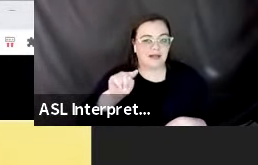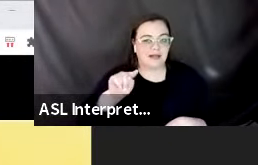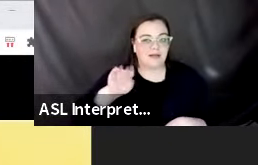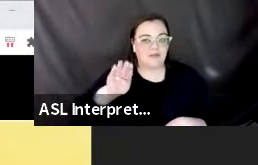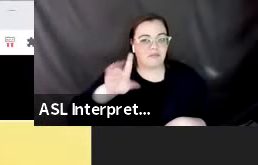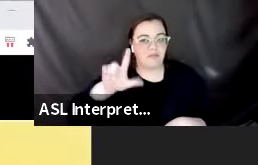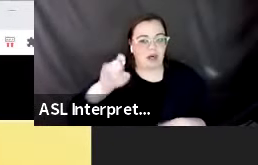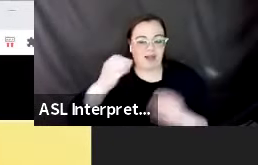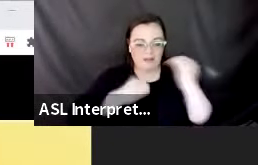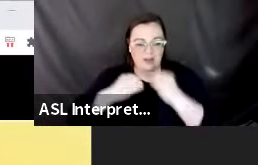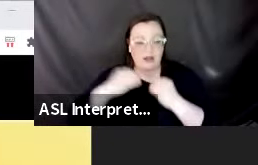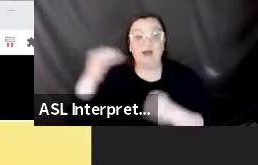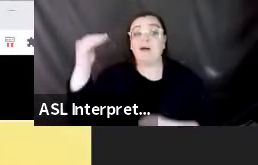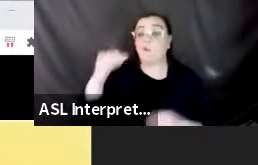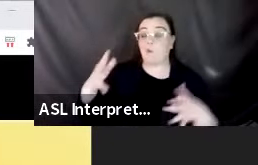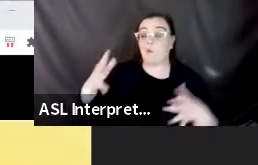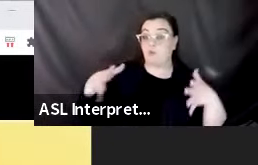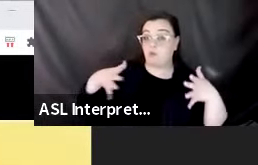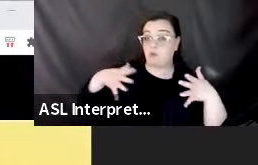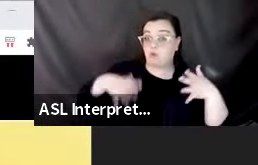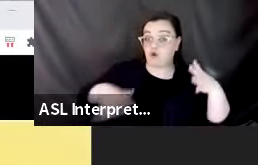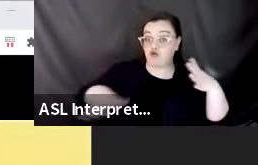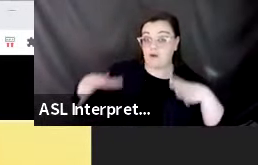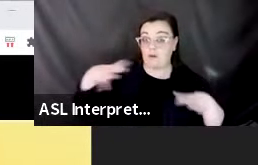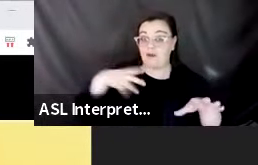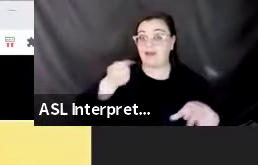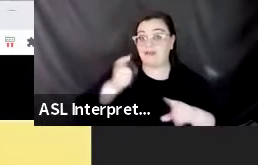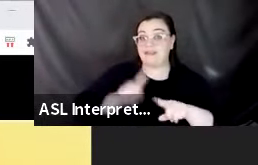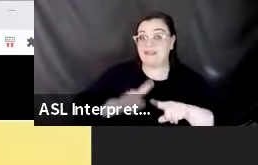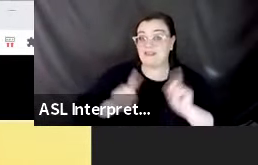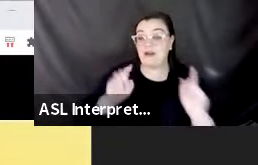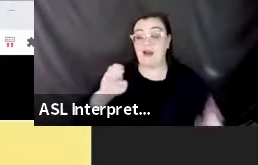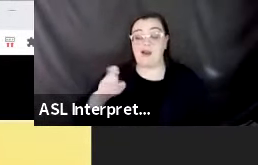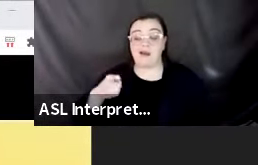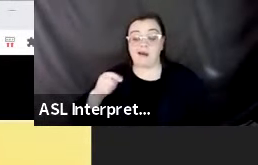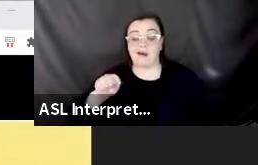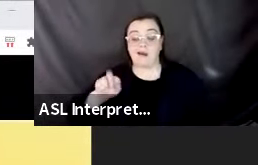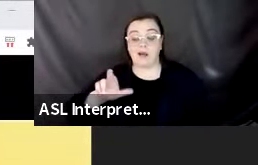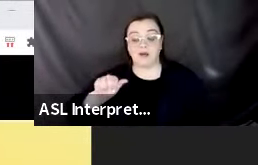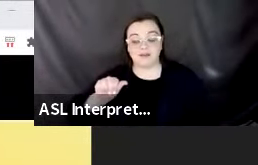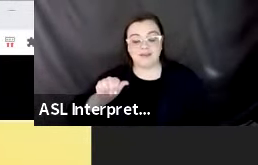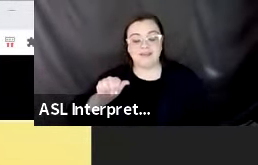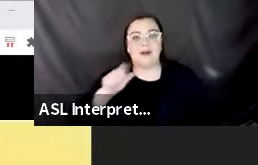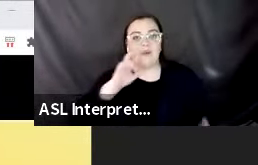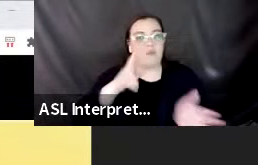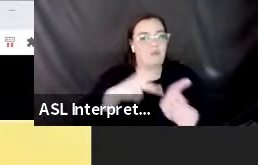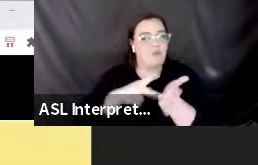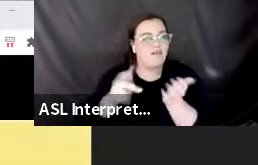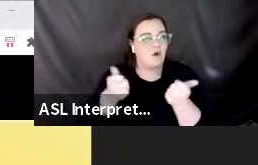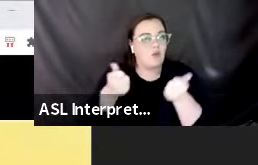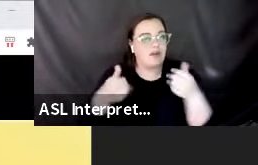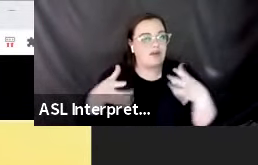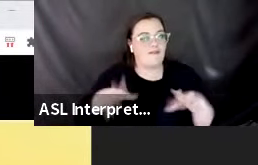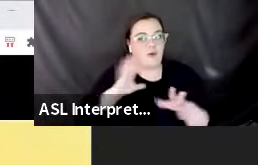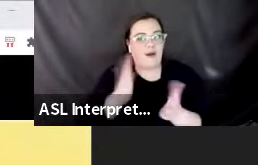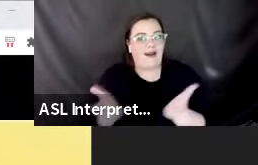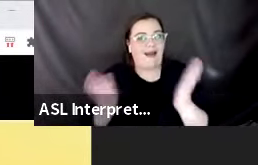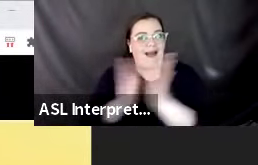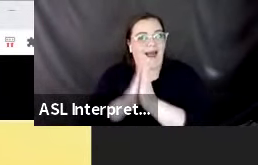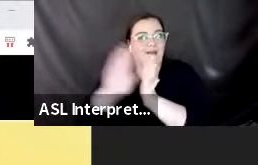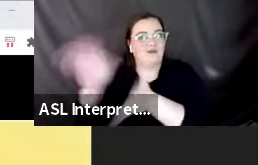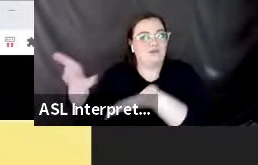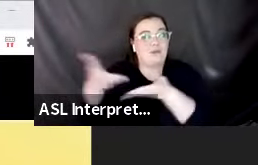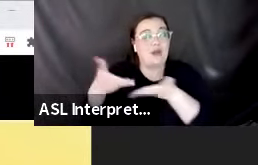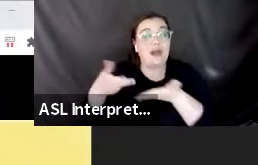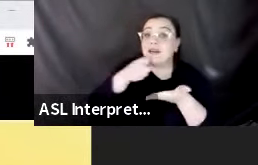from principals. Extras are compensated for the outfits that they are asked to bring, not just wear, but what they're actually asked